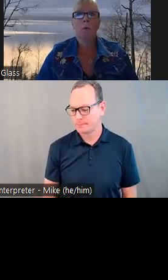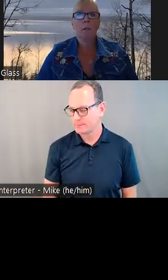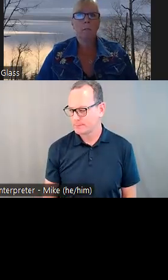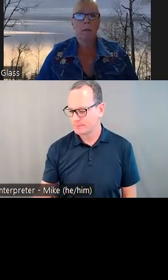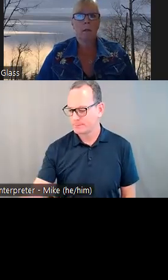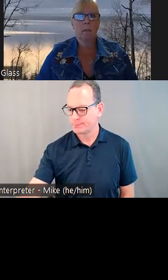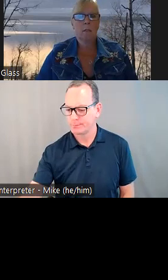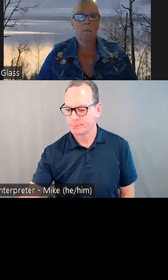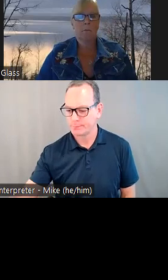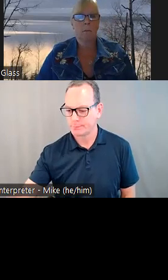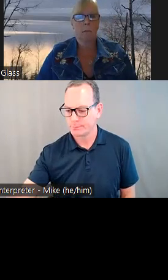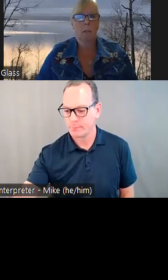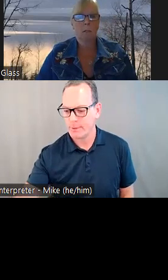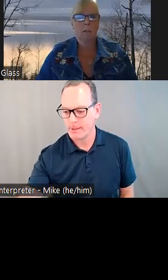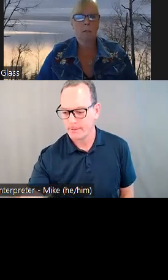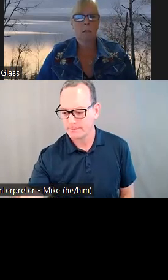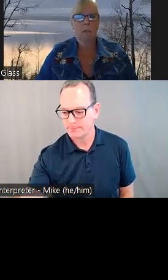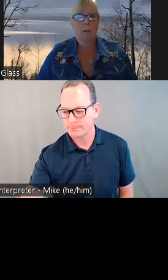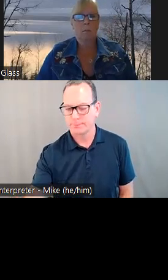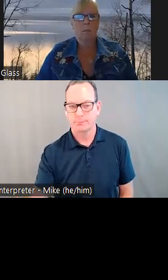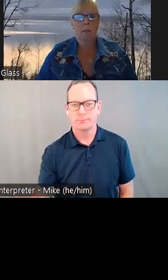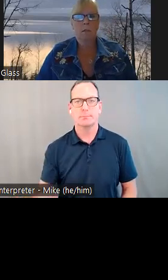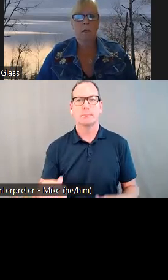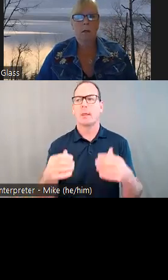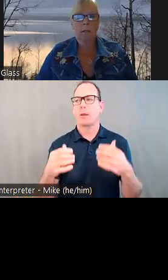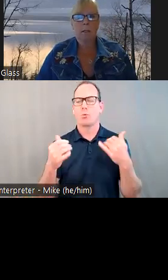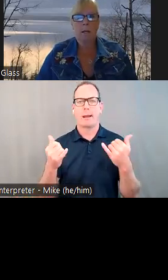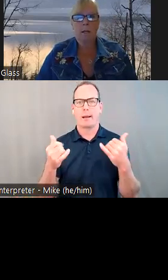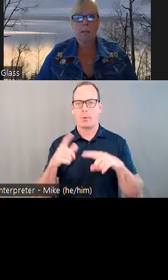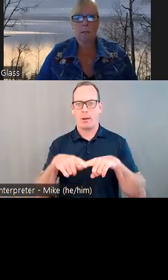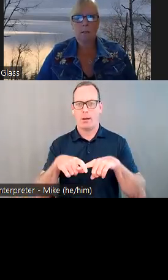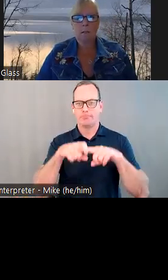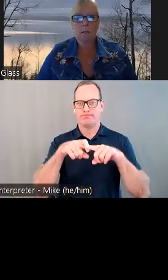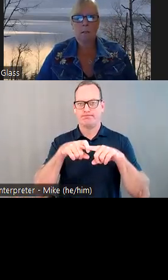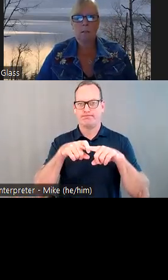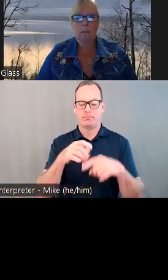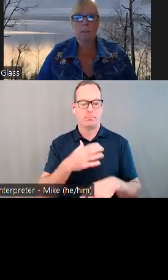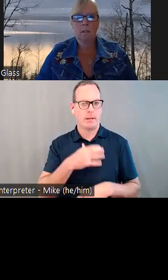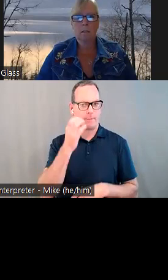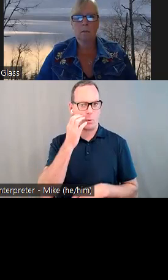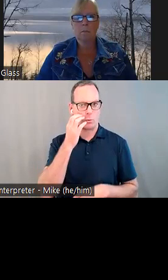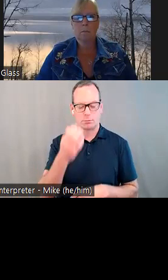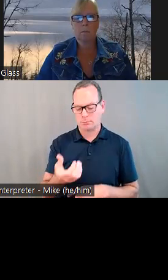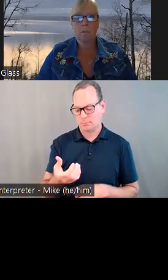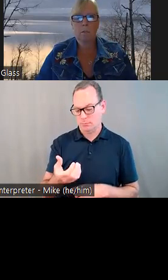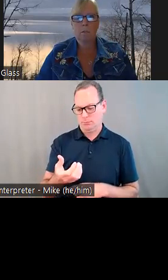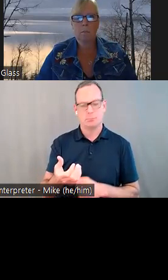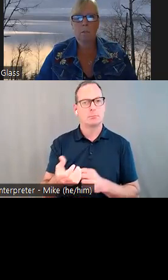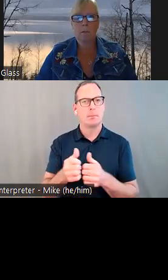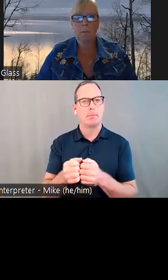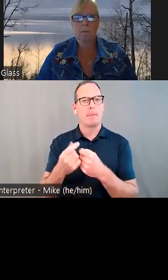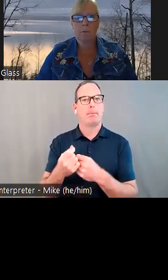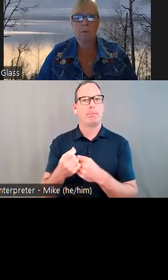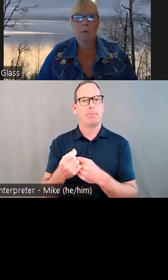I'm going to pause here for a minute because I got a text, and Stacy, this is